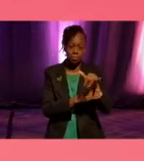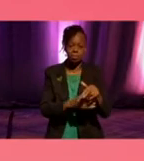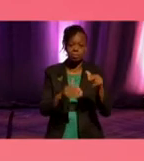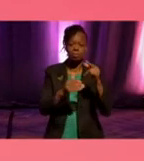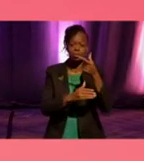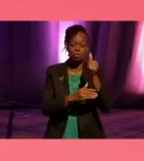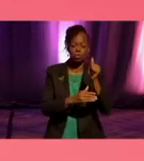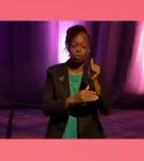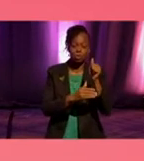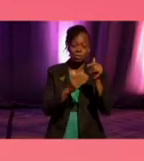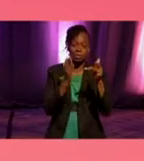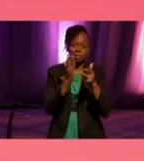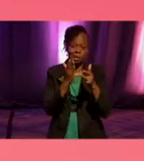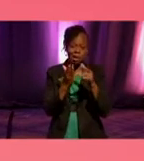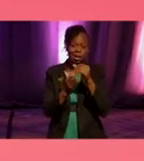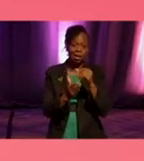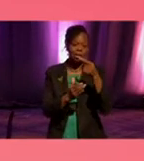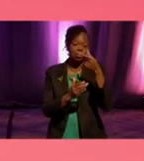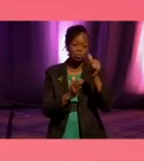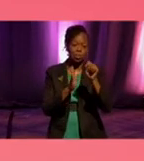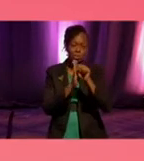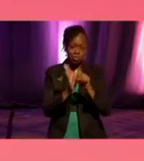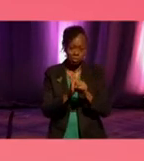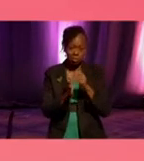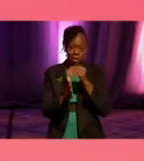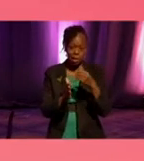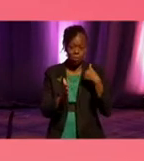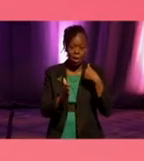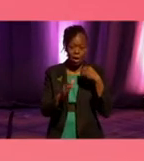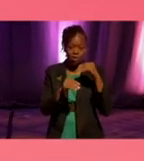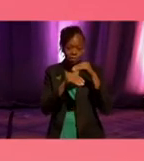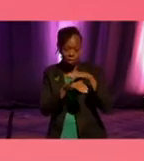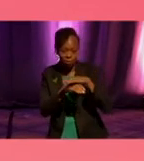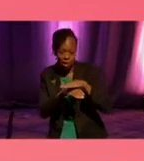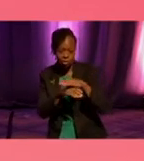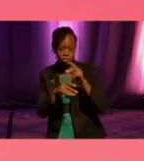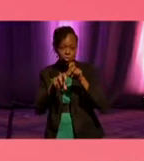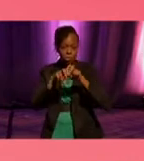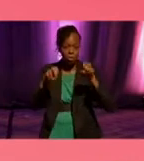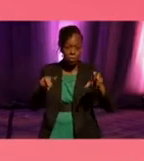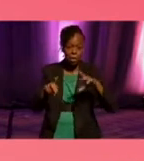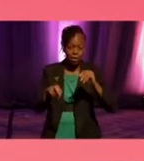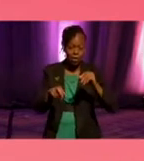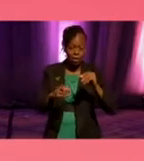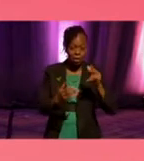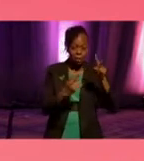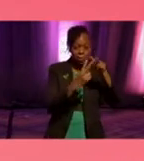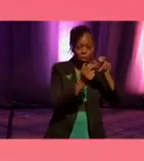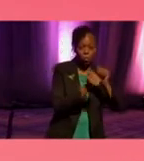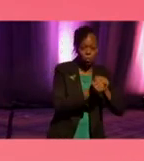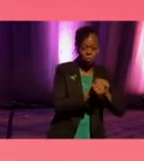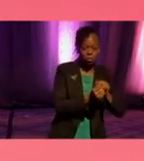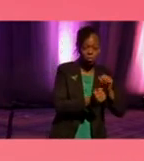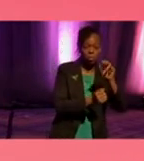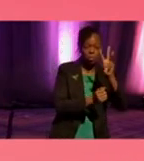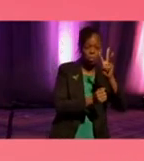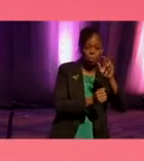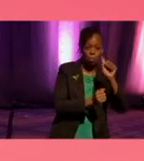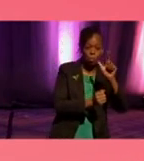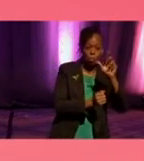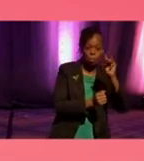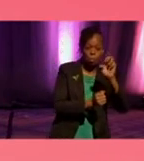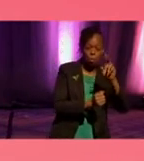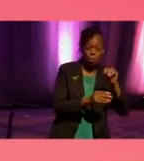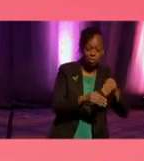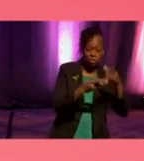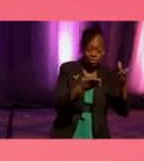and we are also partnering with another corporation, with Walmart, to provide blood pressure cuffs and things that a